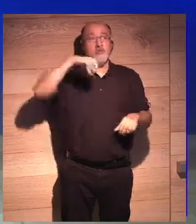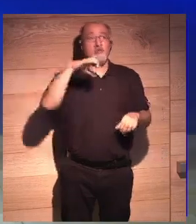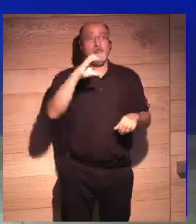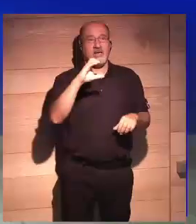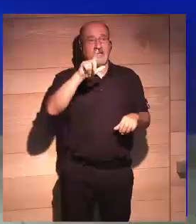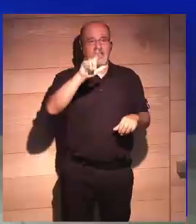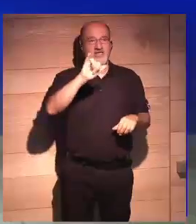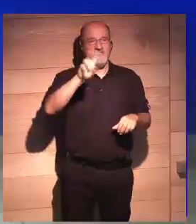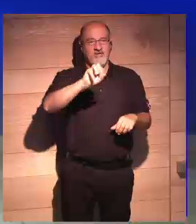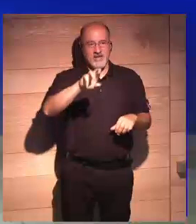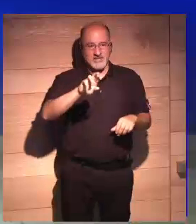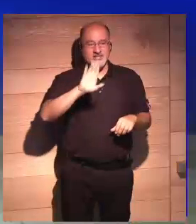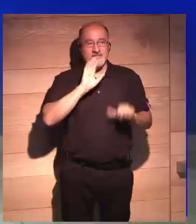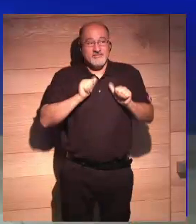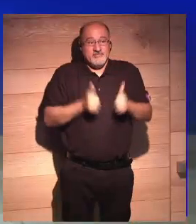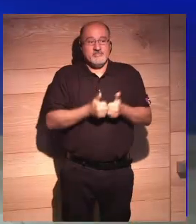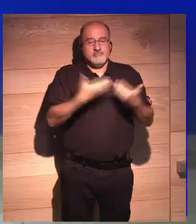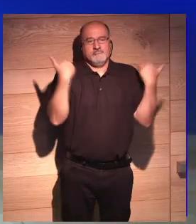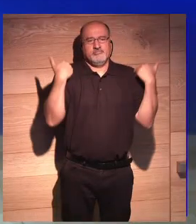Mark Lever, who will deliver